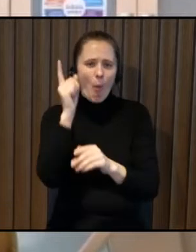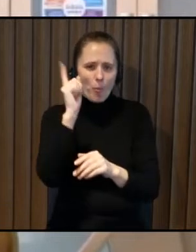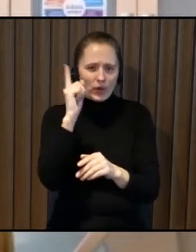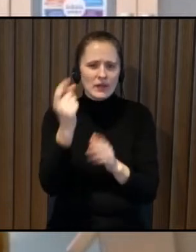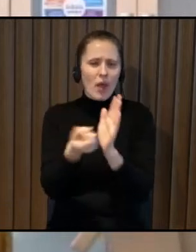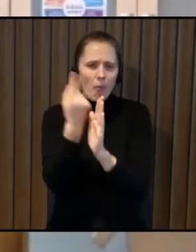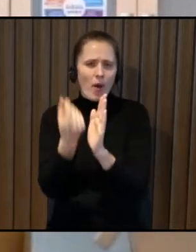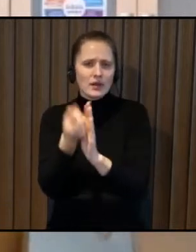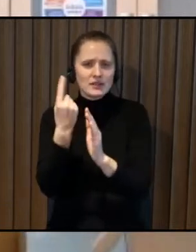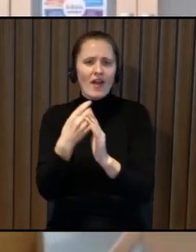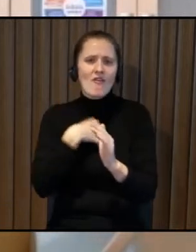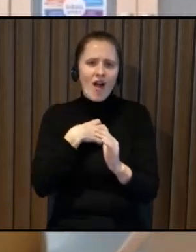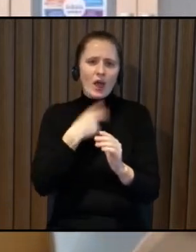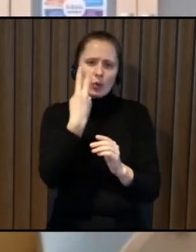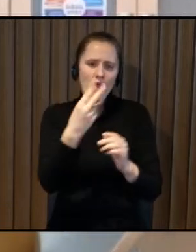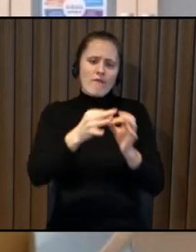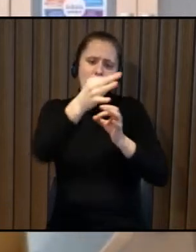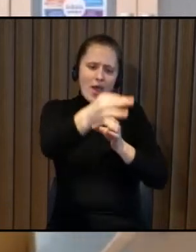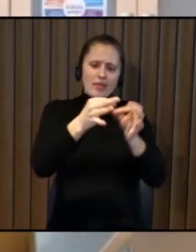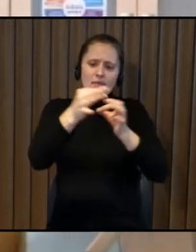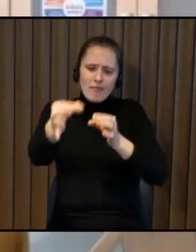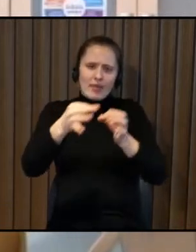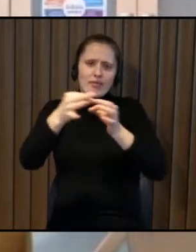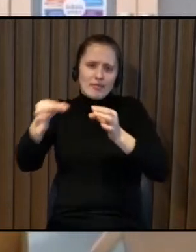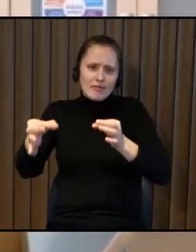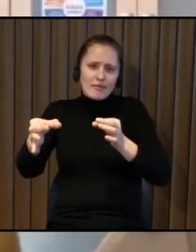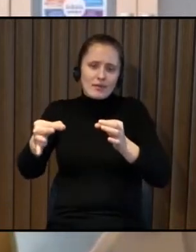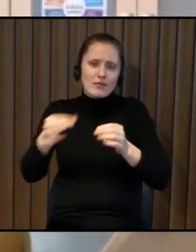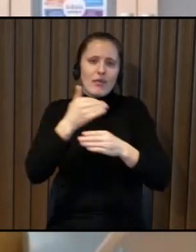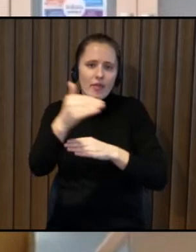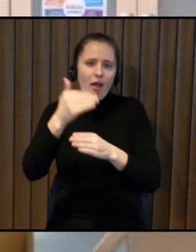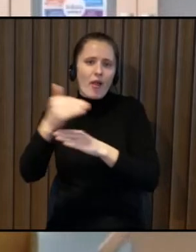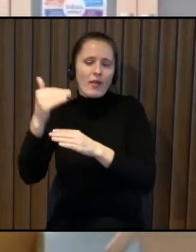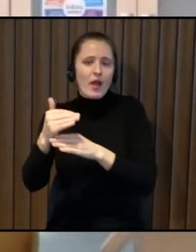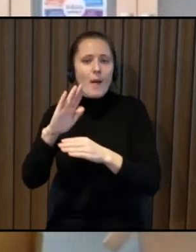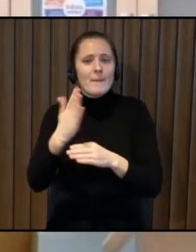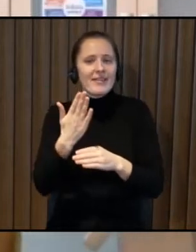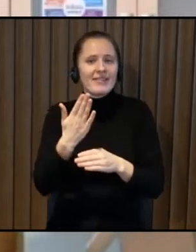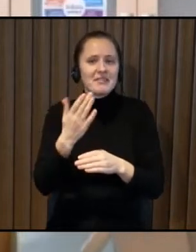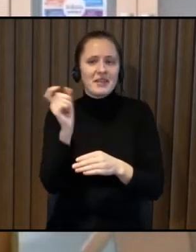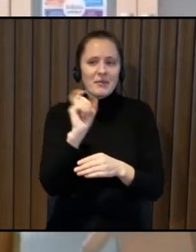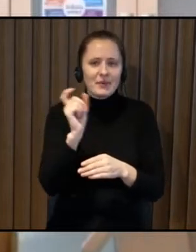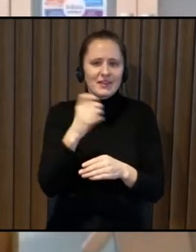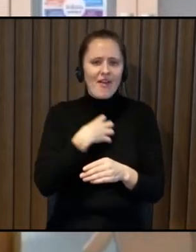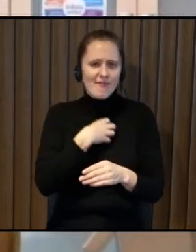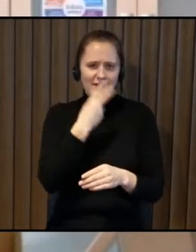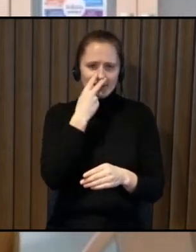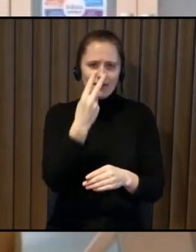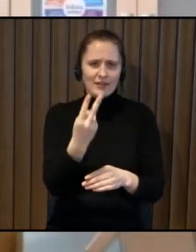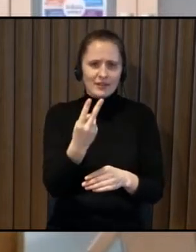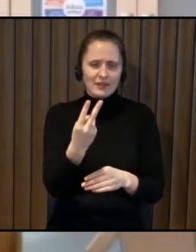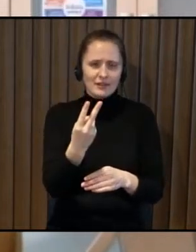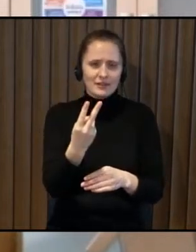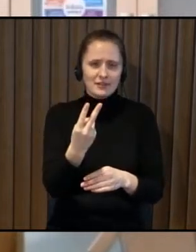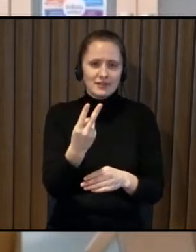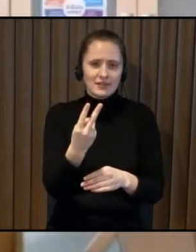premises do contain warnings about keeping one's distance, etc., etc. But at one point